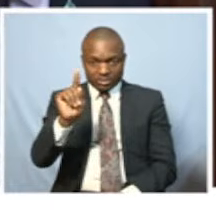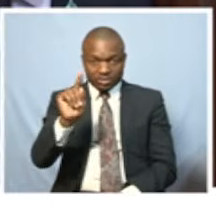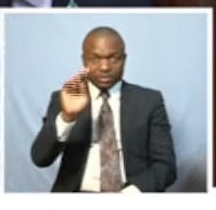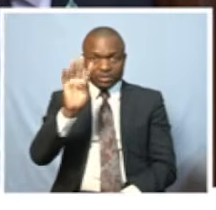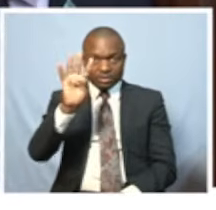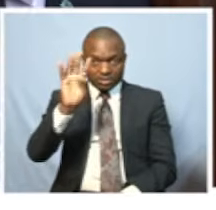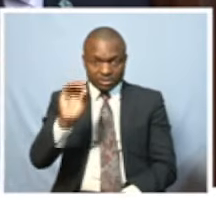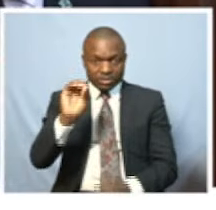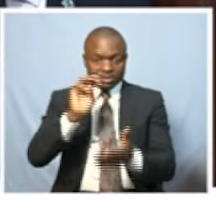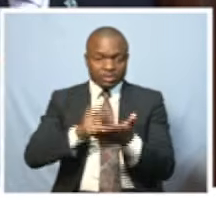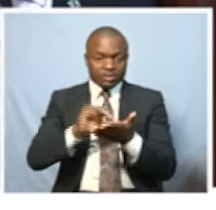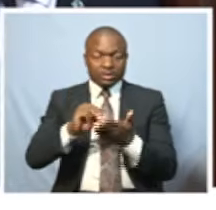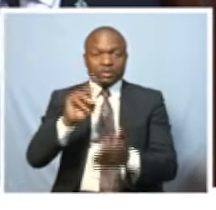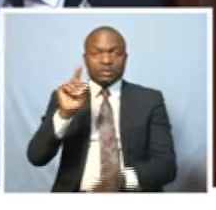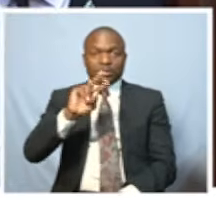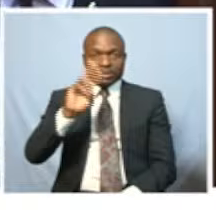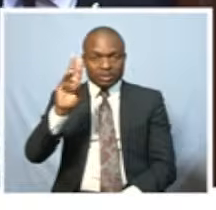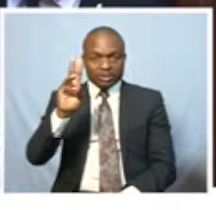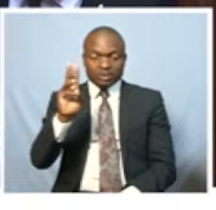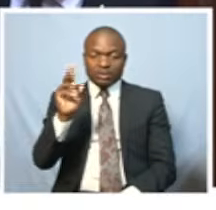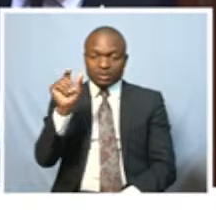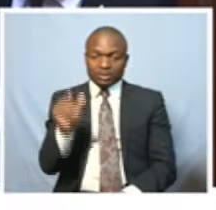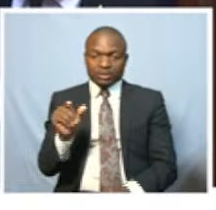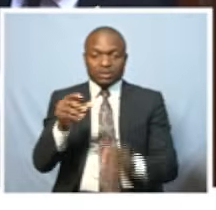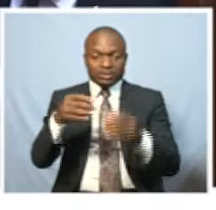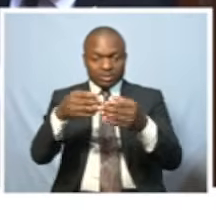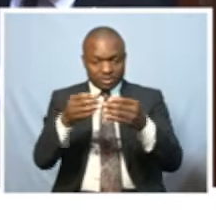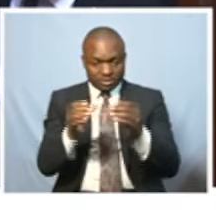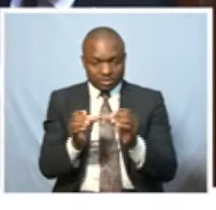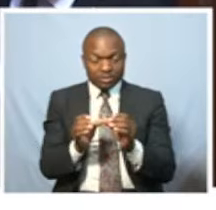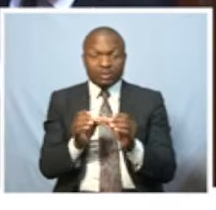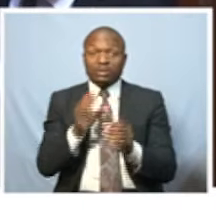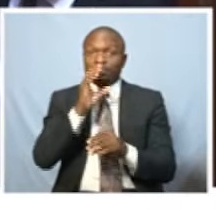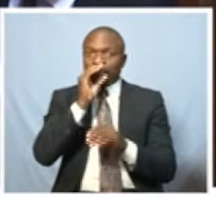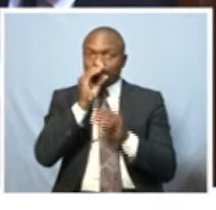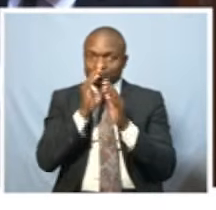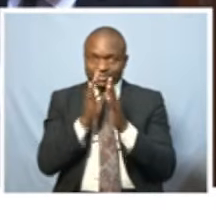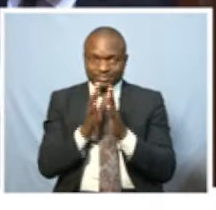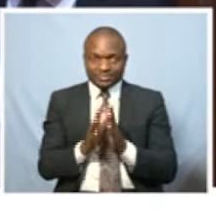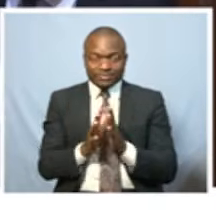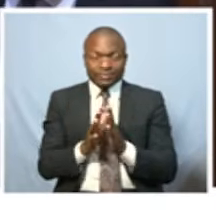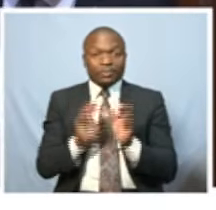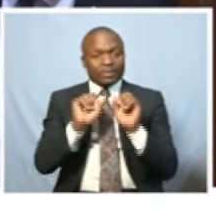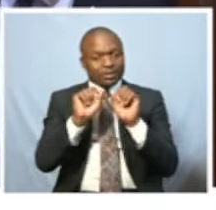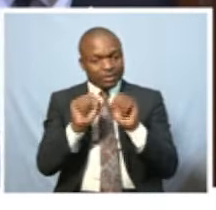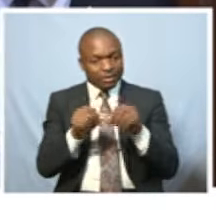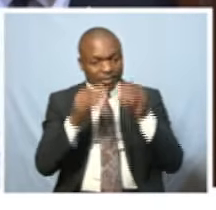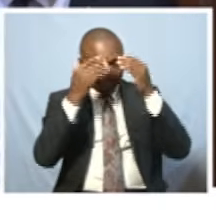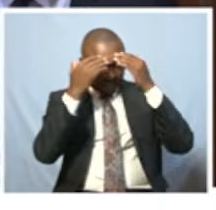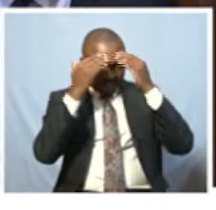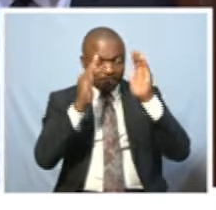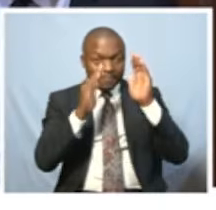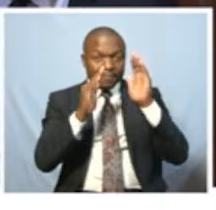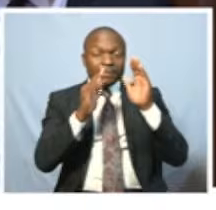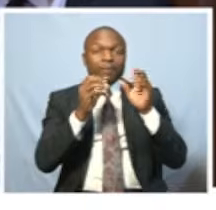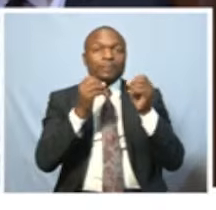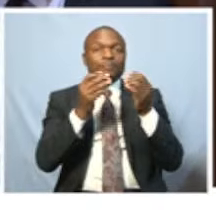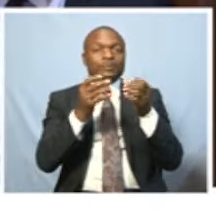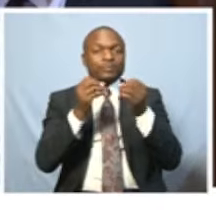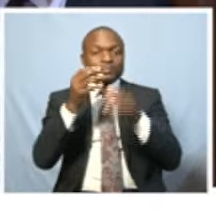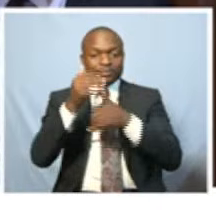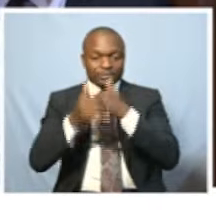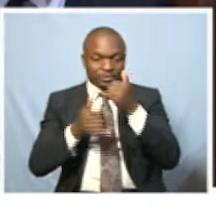to 40 million in 2026 per constituency. Mr. Speaker, you may be aware that for many